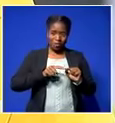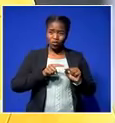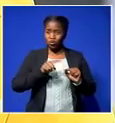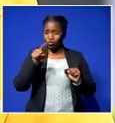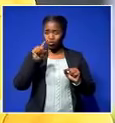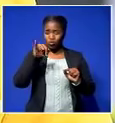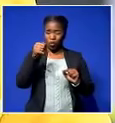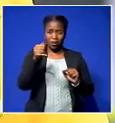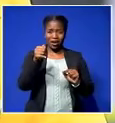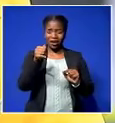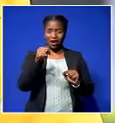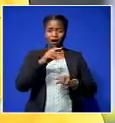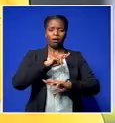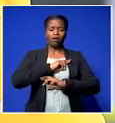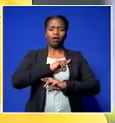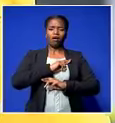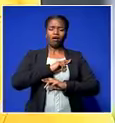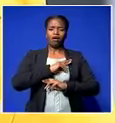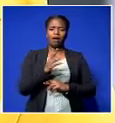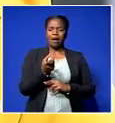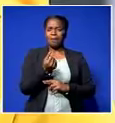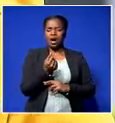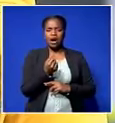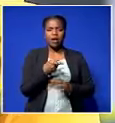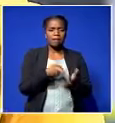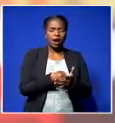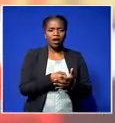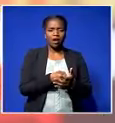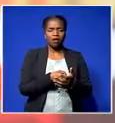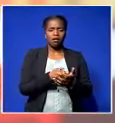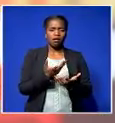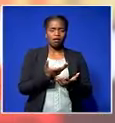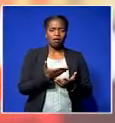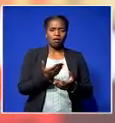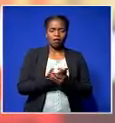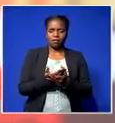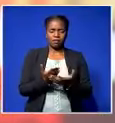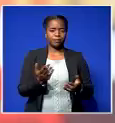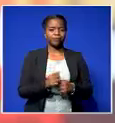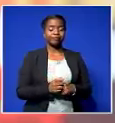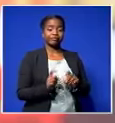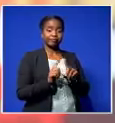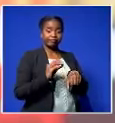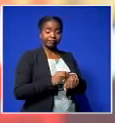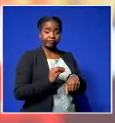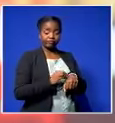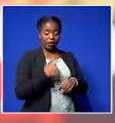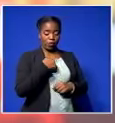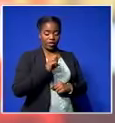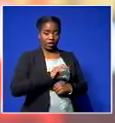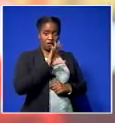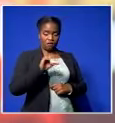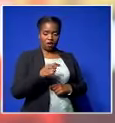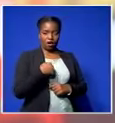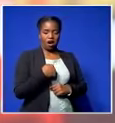rest. Even to give them money for truck stop, they don't give them. Those foreigners are first priority to them because